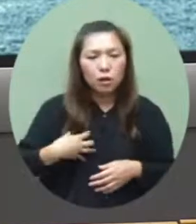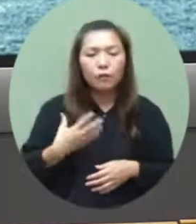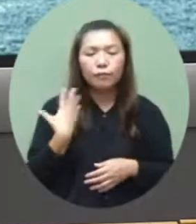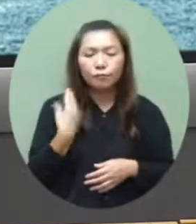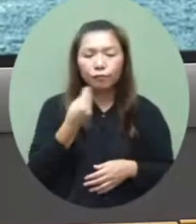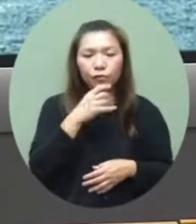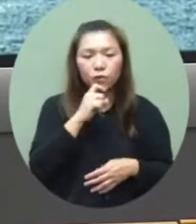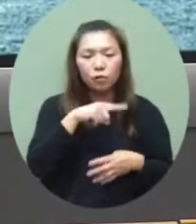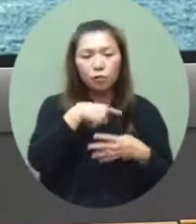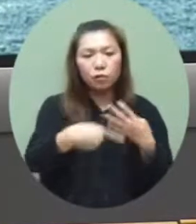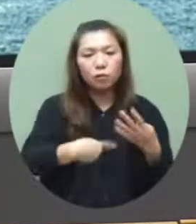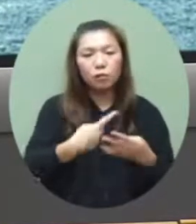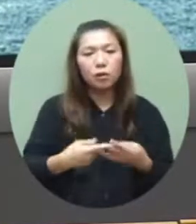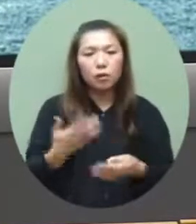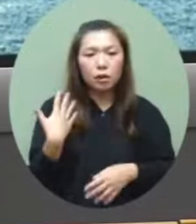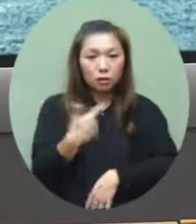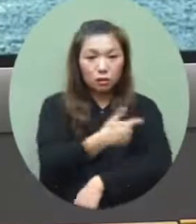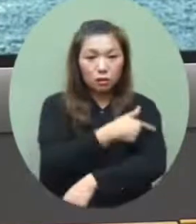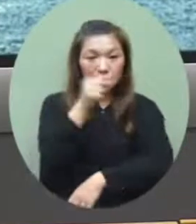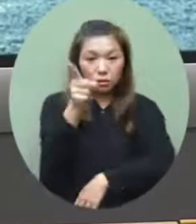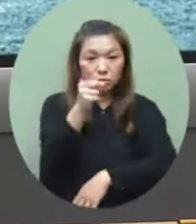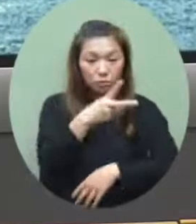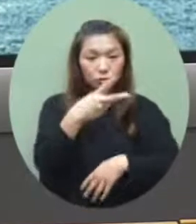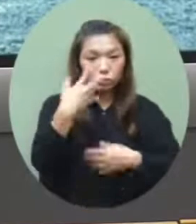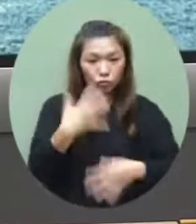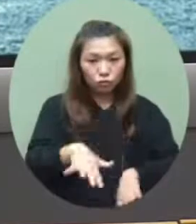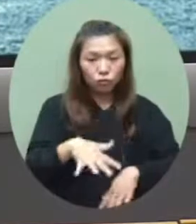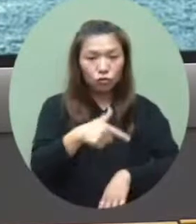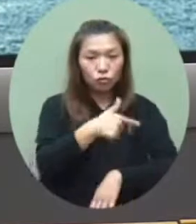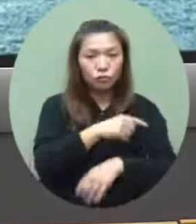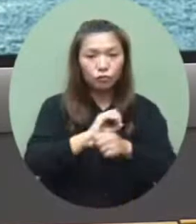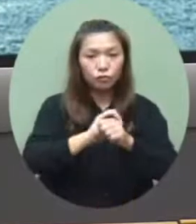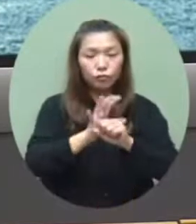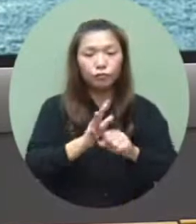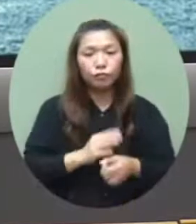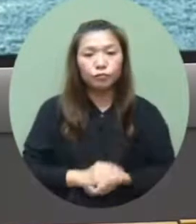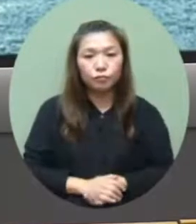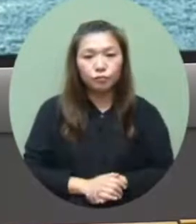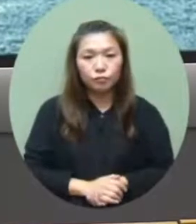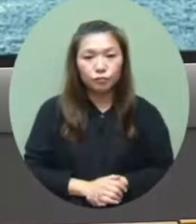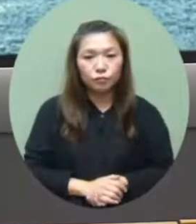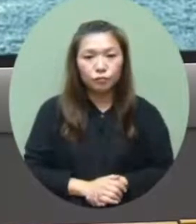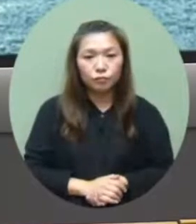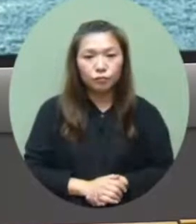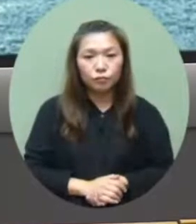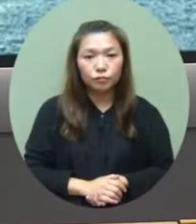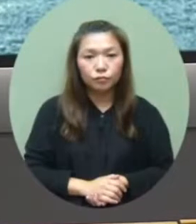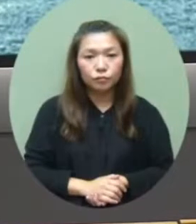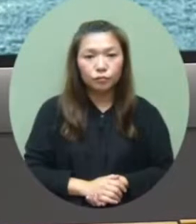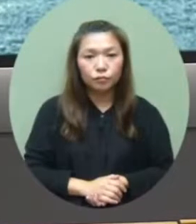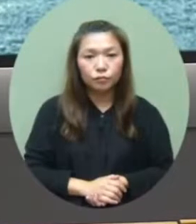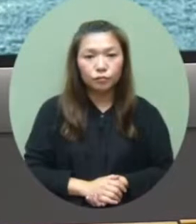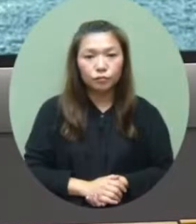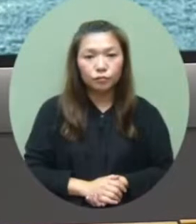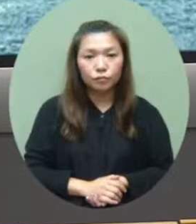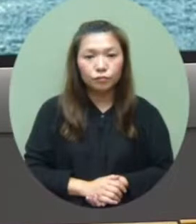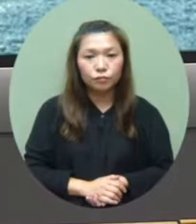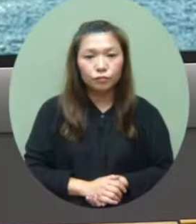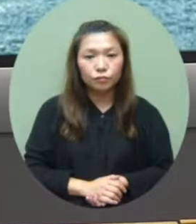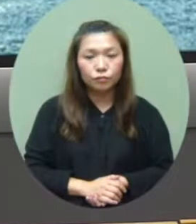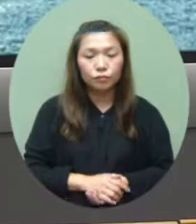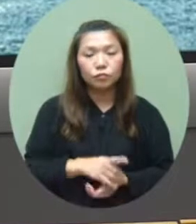she also previously had breast cancer. She had 2 doses of vaccine.